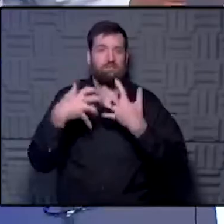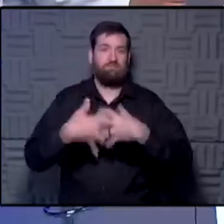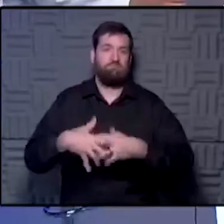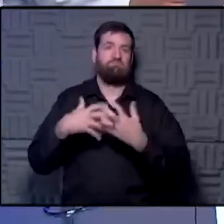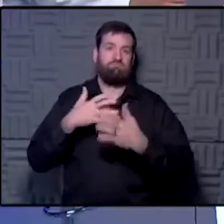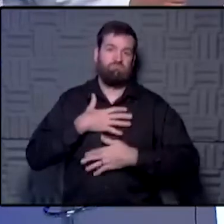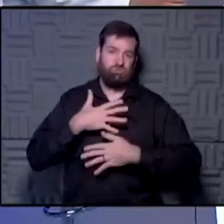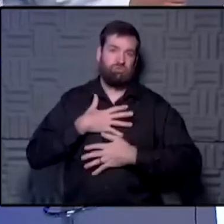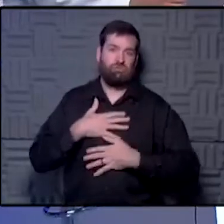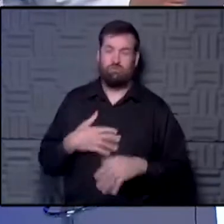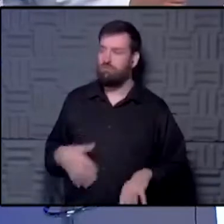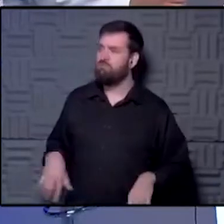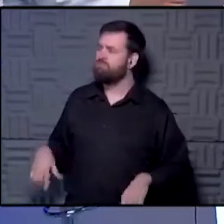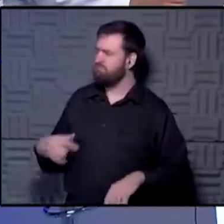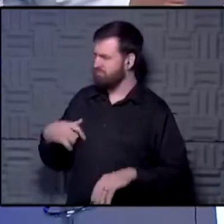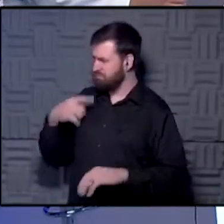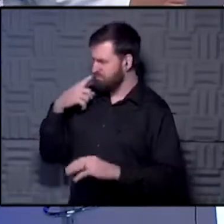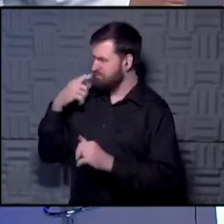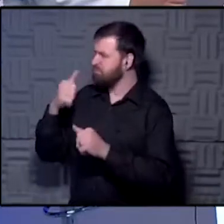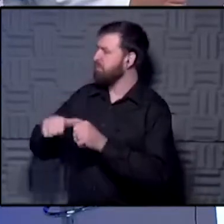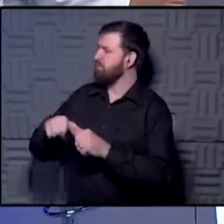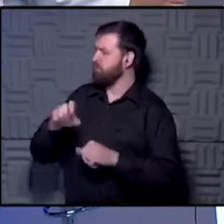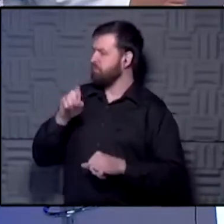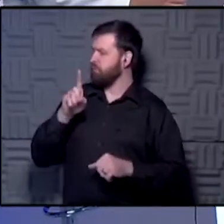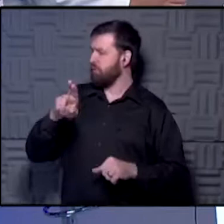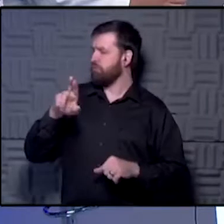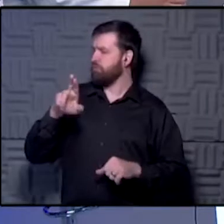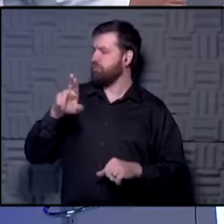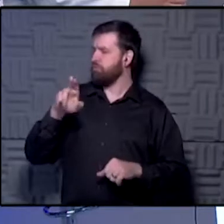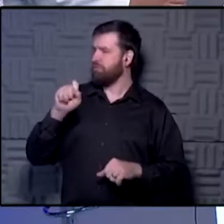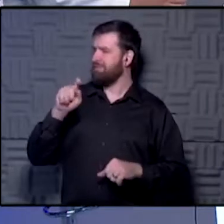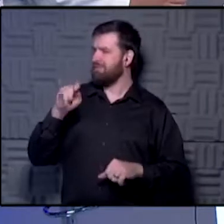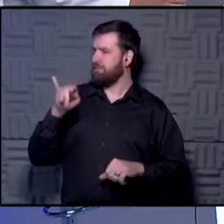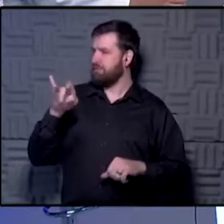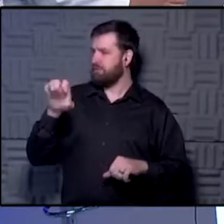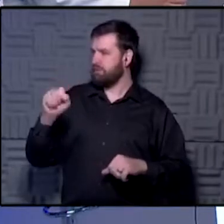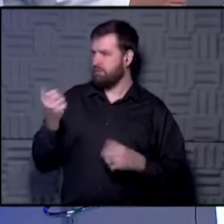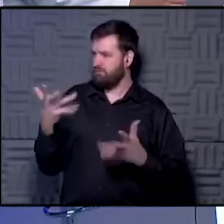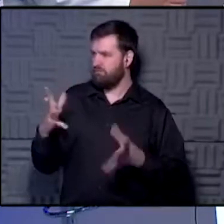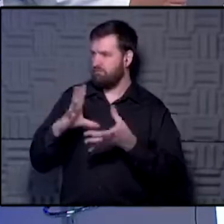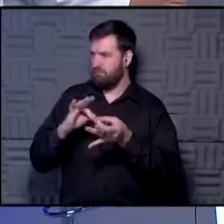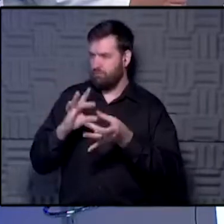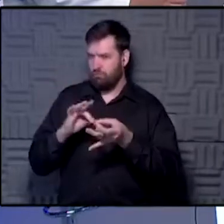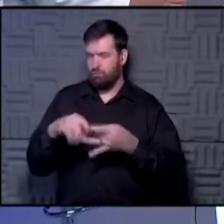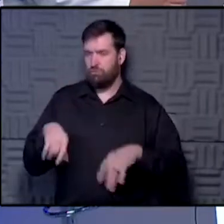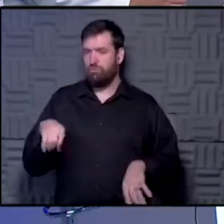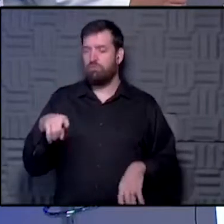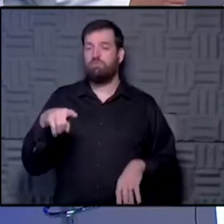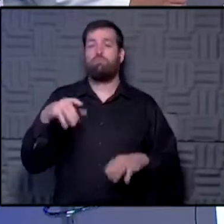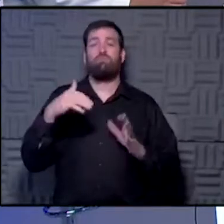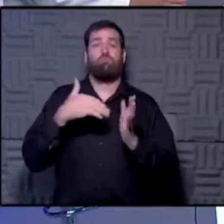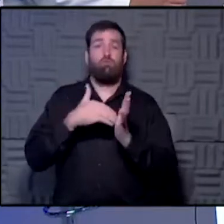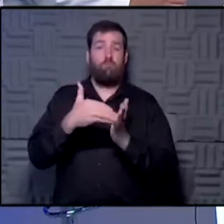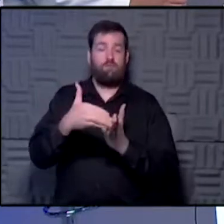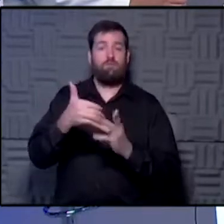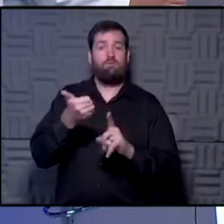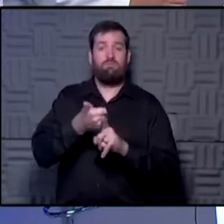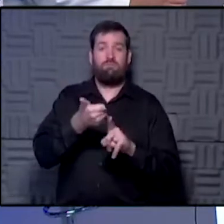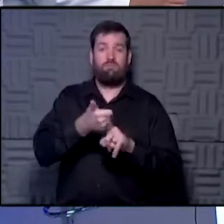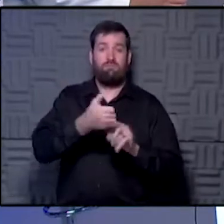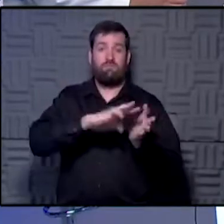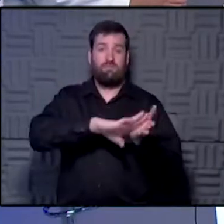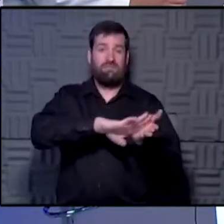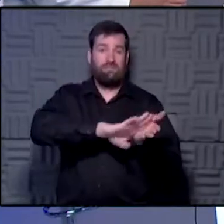itself. I think I have recalled that Dr. Stites has mentioned that people that are on the ventilator, a lot of times they have to get discharged